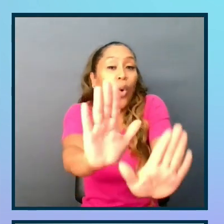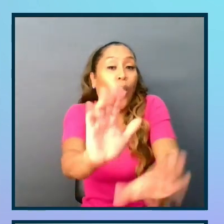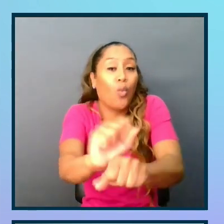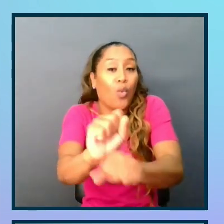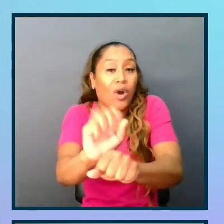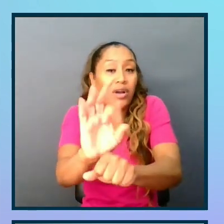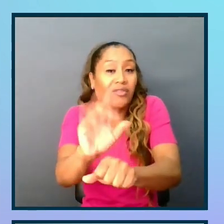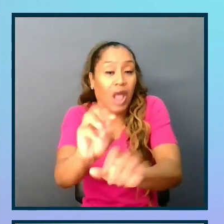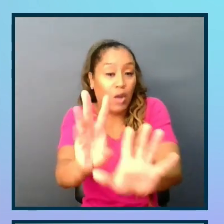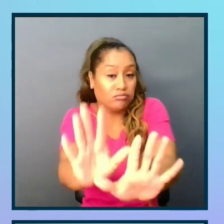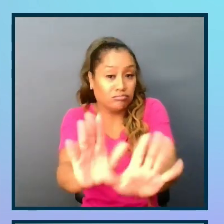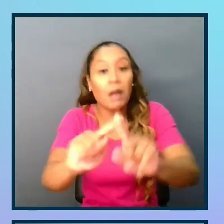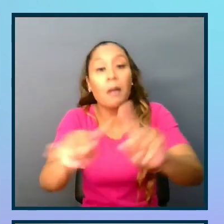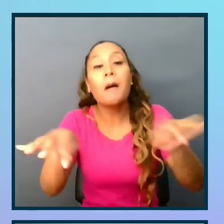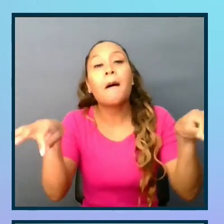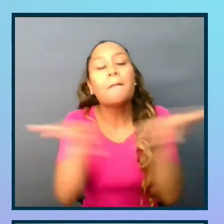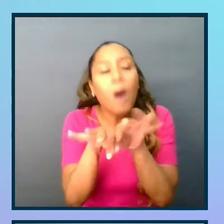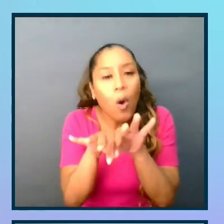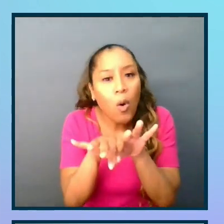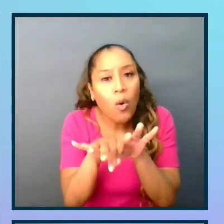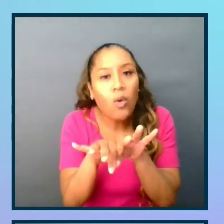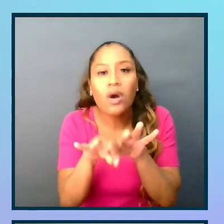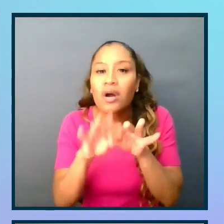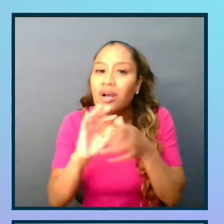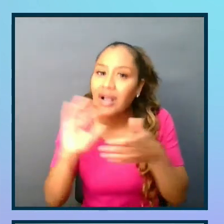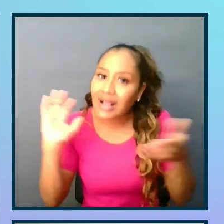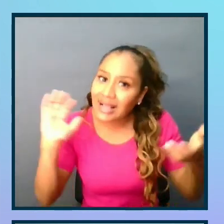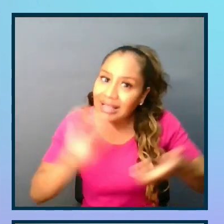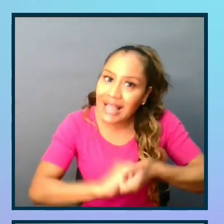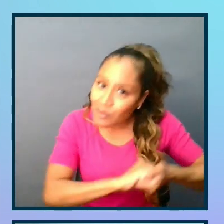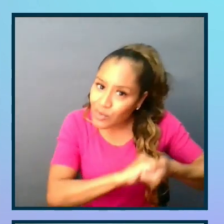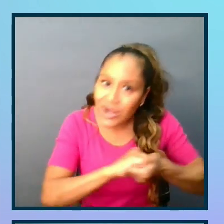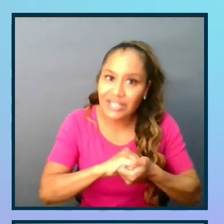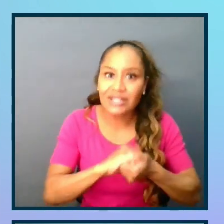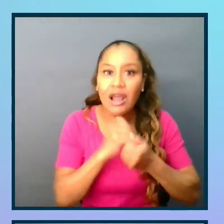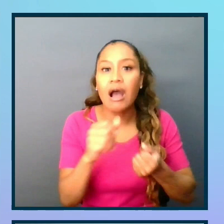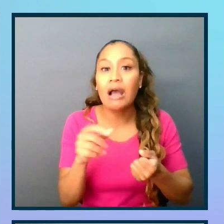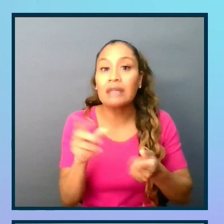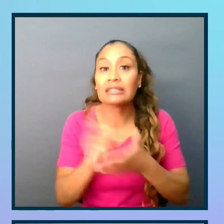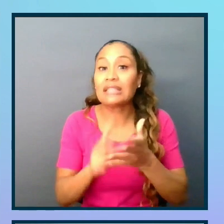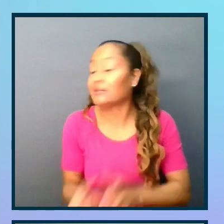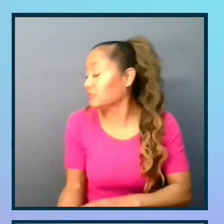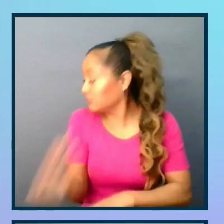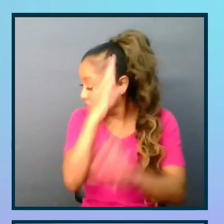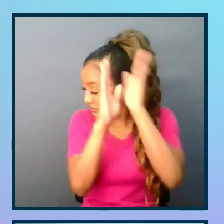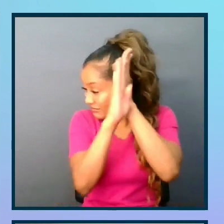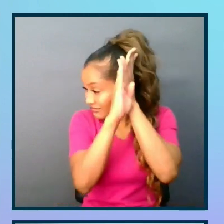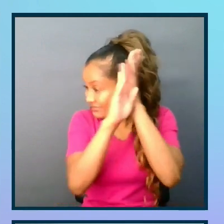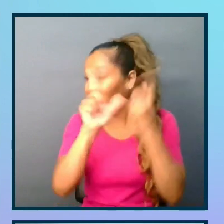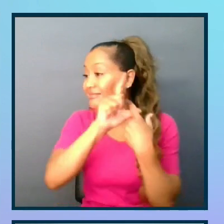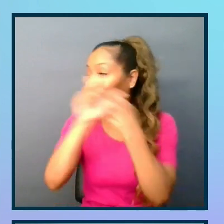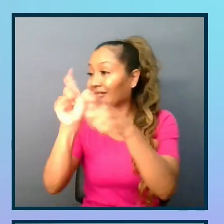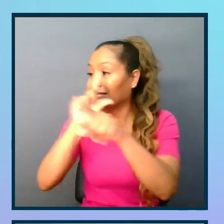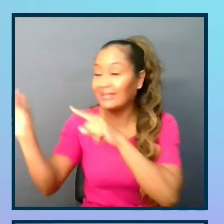But the important part is get that collaboration to happen. Don't just toss designs over a fence and run away.